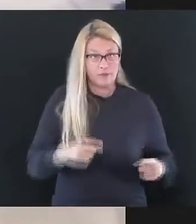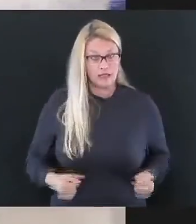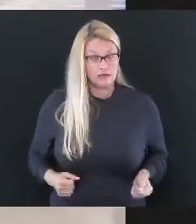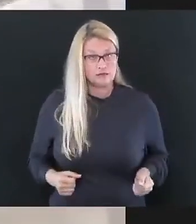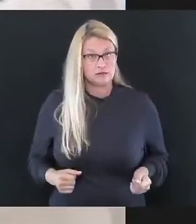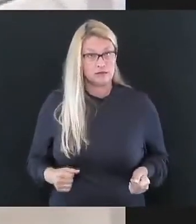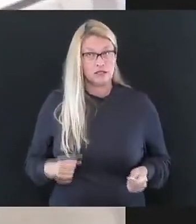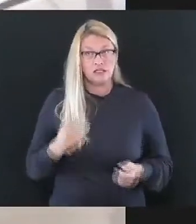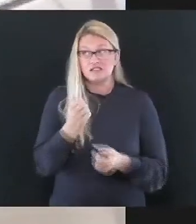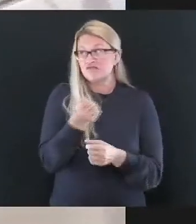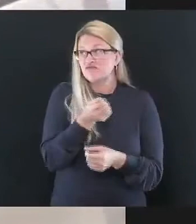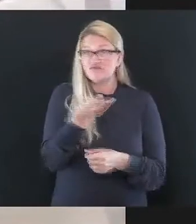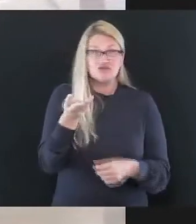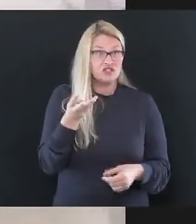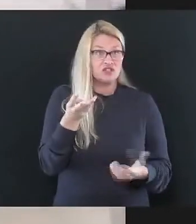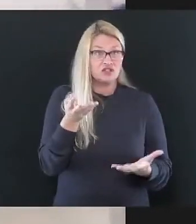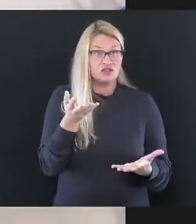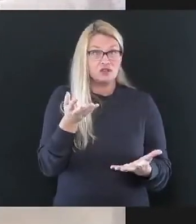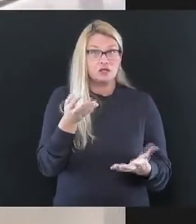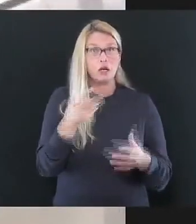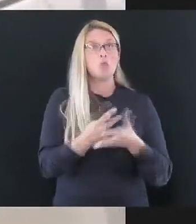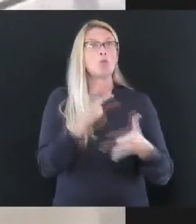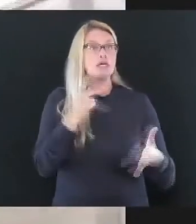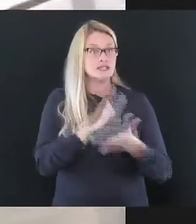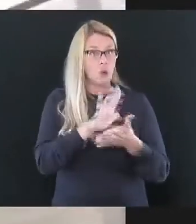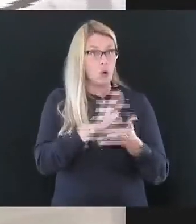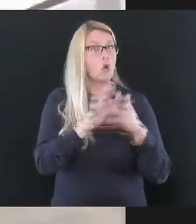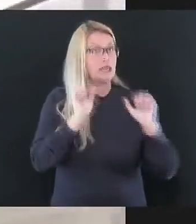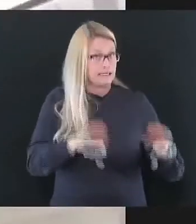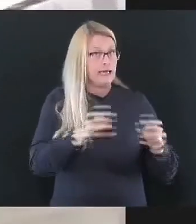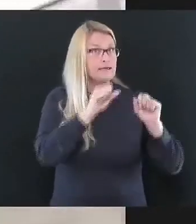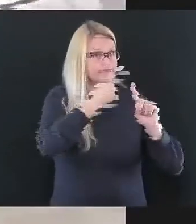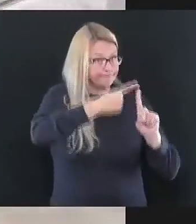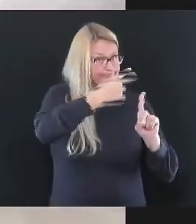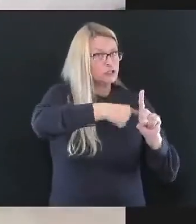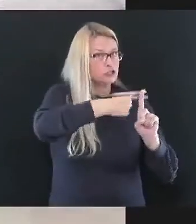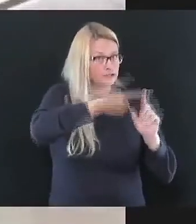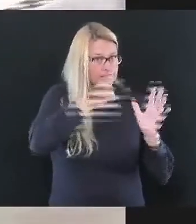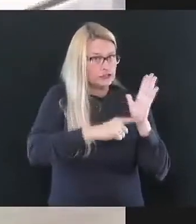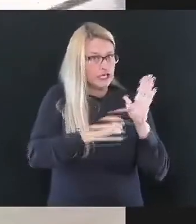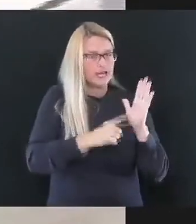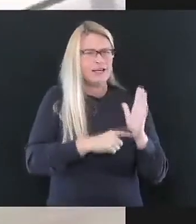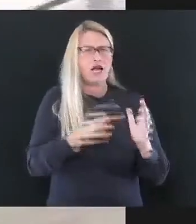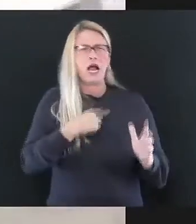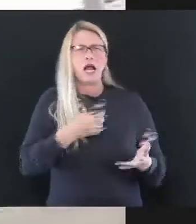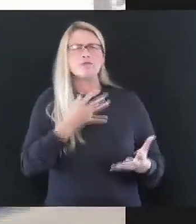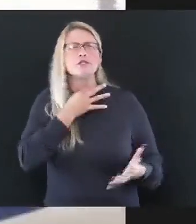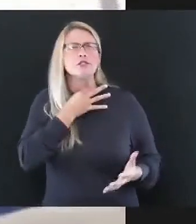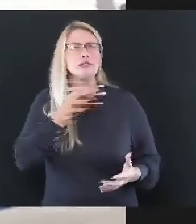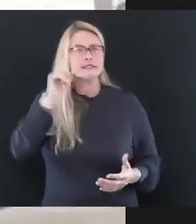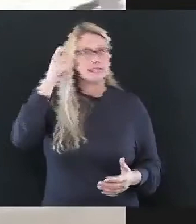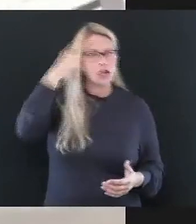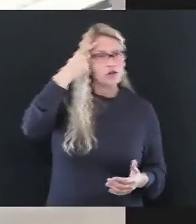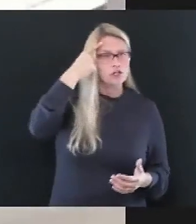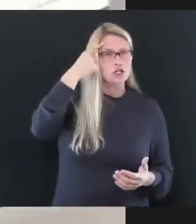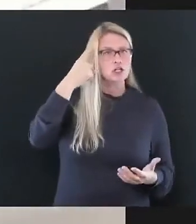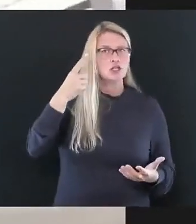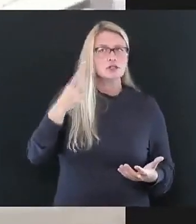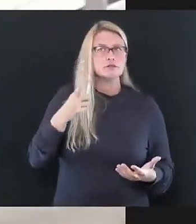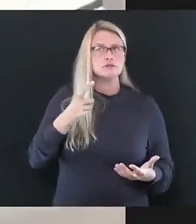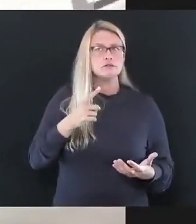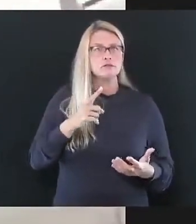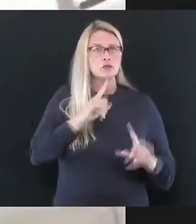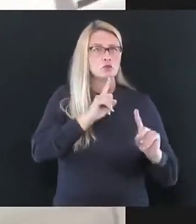the exception of pre-K. So I'd like to get the governor's reaction to that, and also ask Dr. Amjad if it